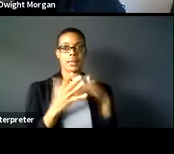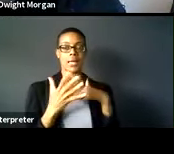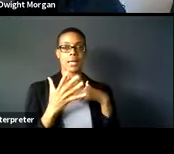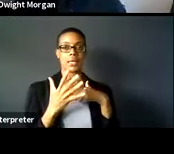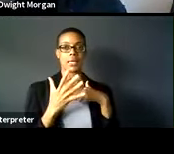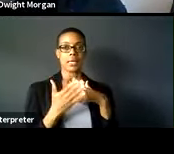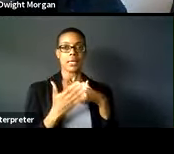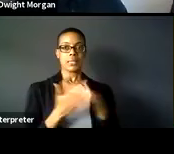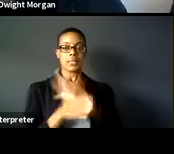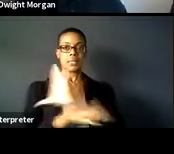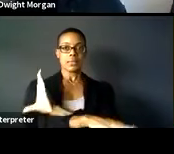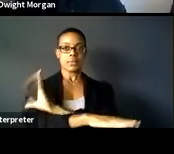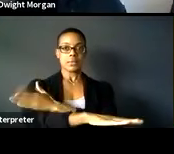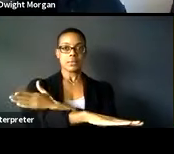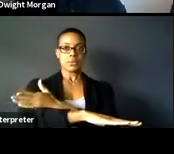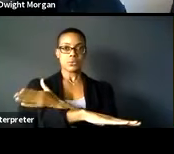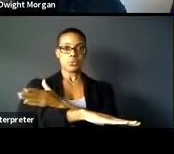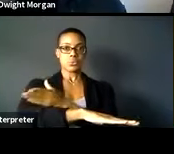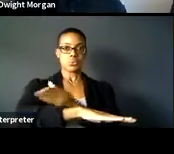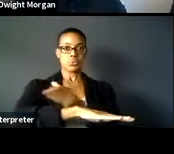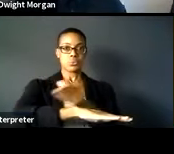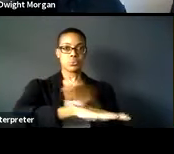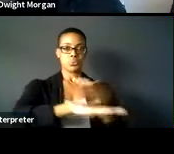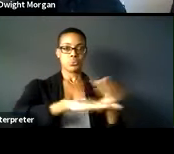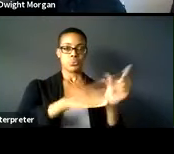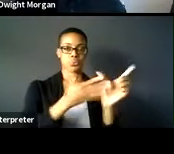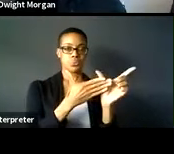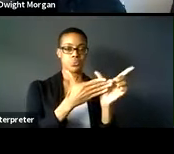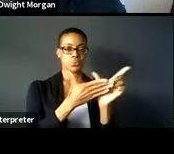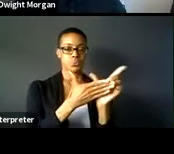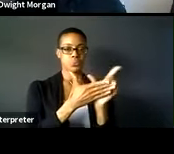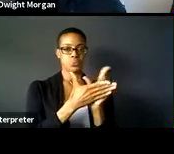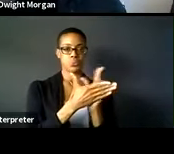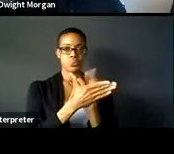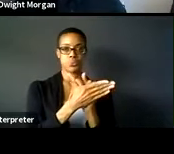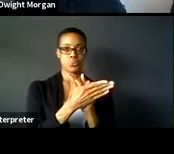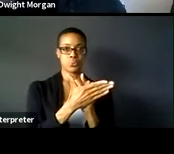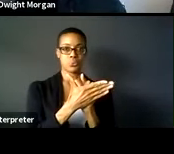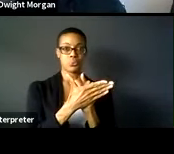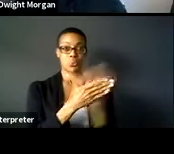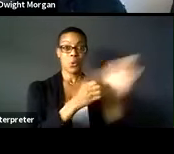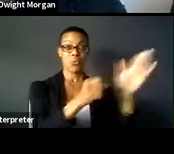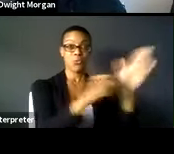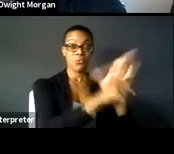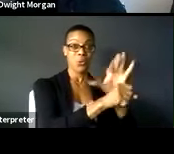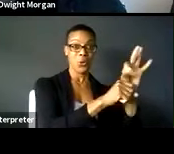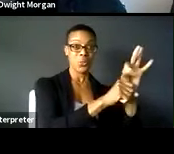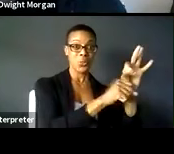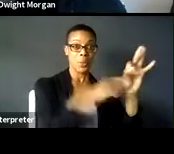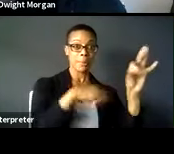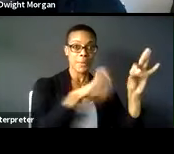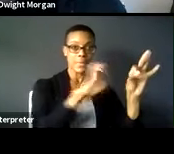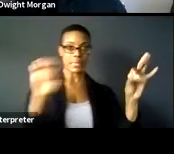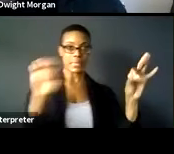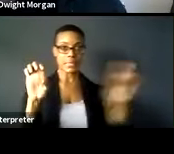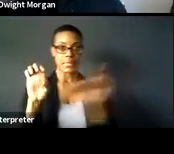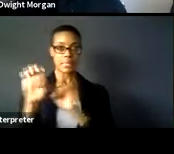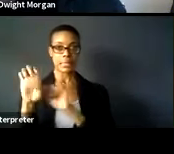of trying to refuel myself because of how heavy and weight the last couple of weeks have been for